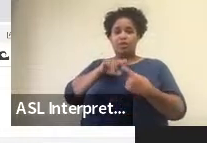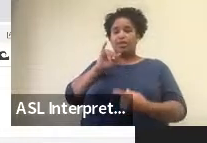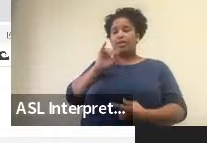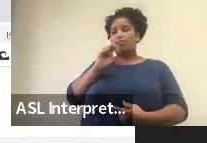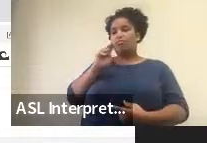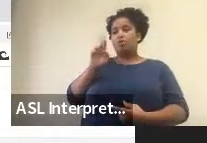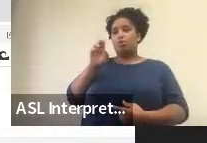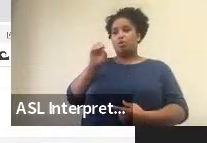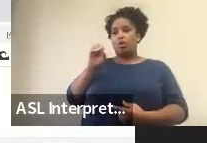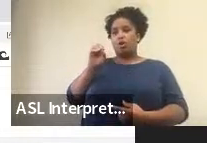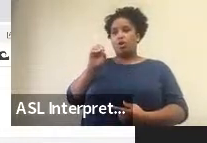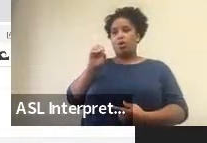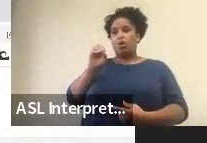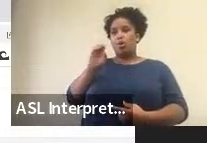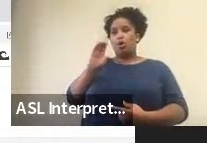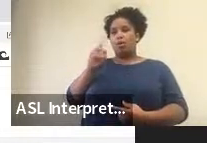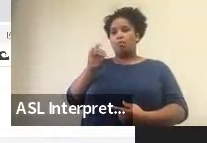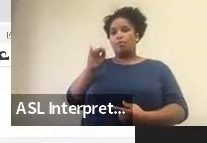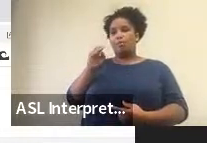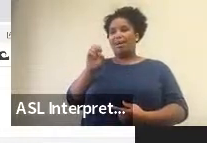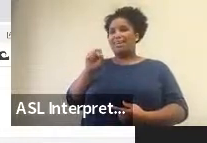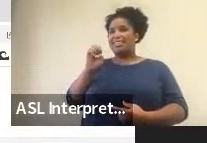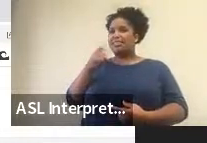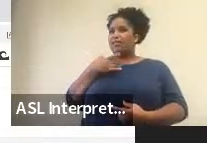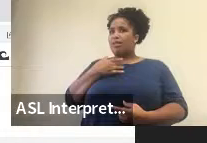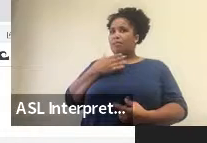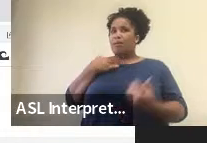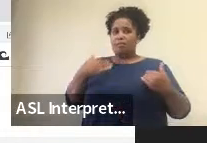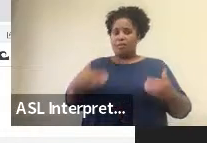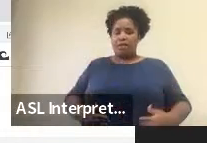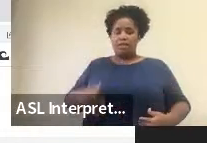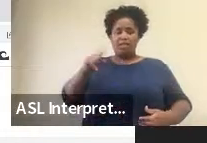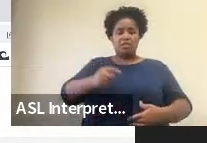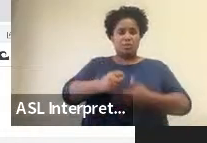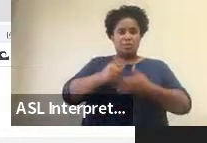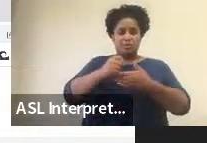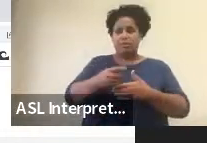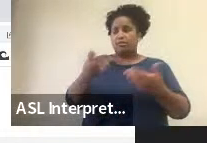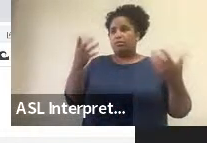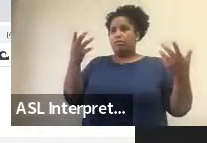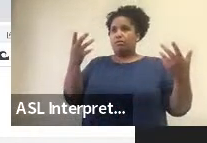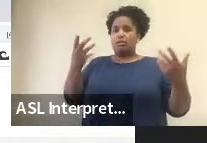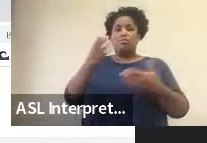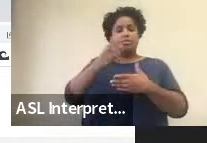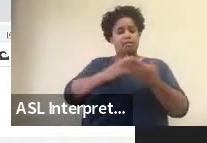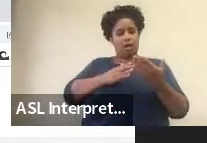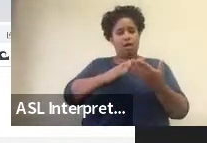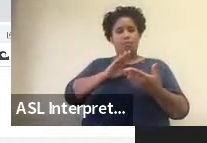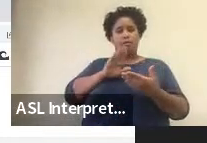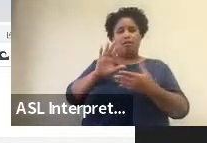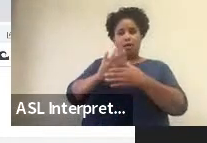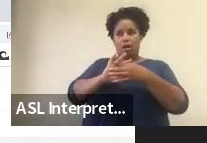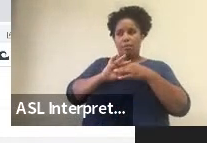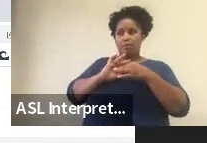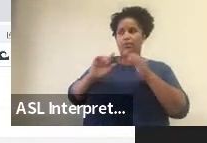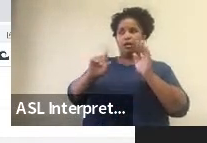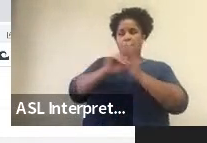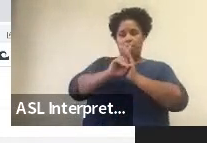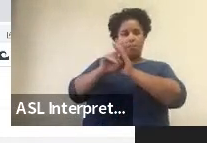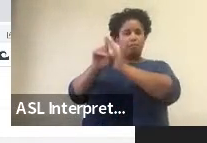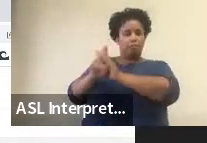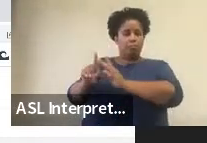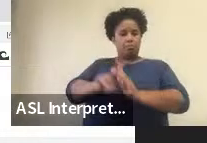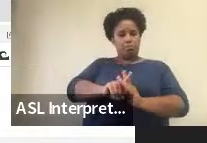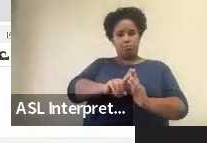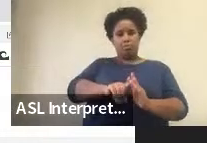immunocompromised condition, even though they felt their bodies needed some kind of treatment. So those were some of the comments that came up. And